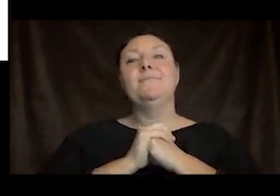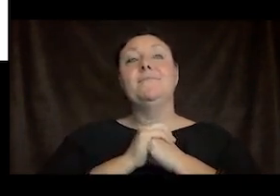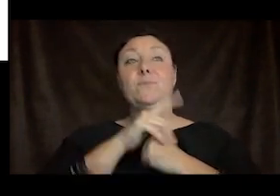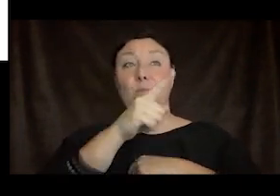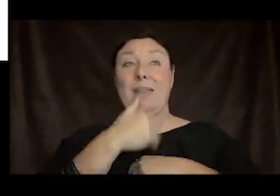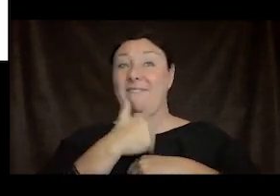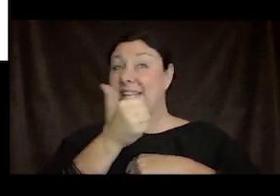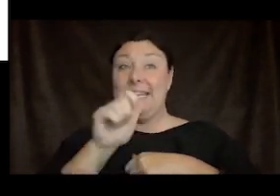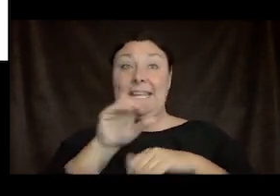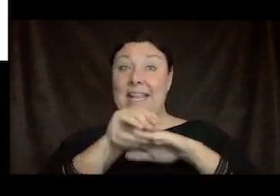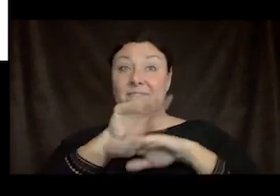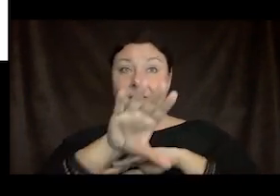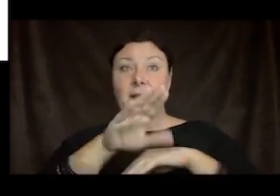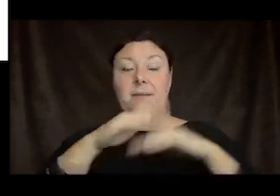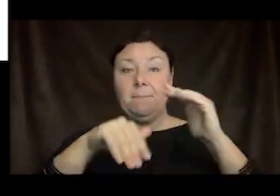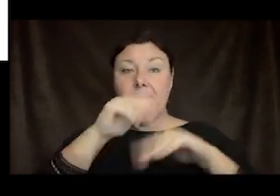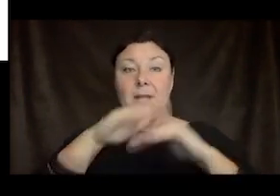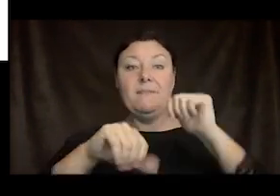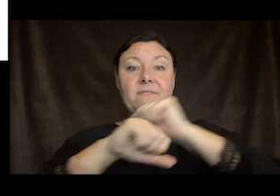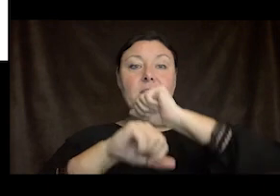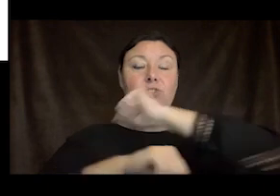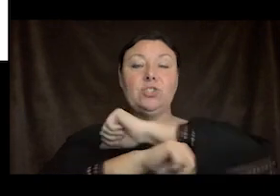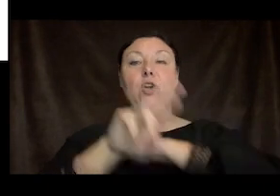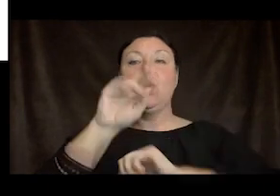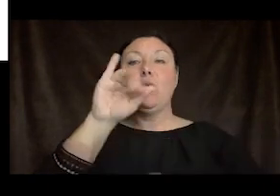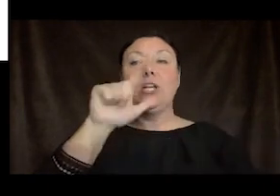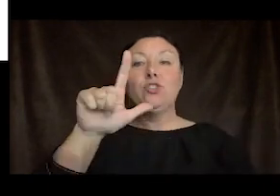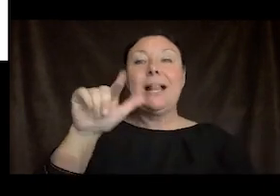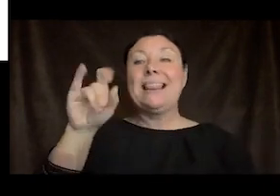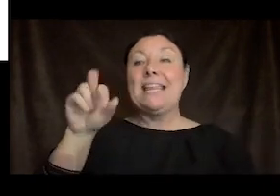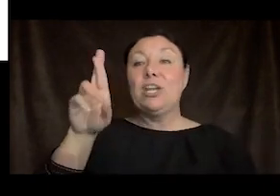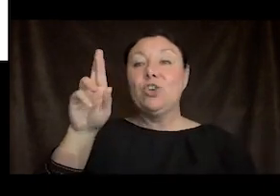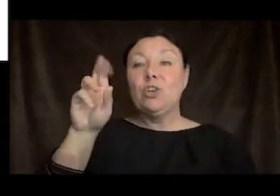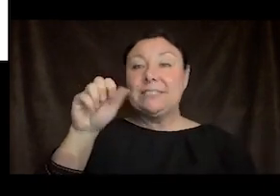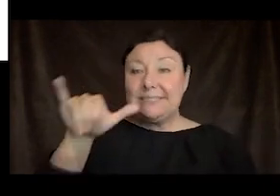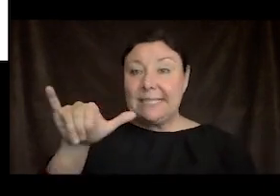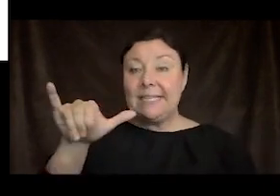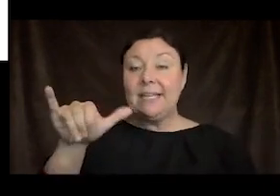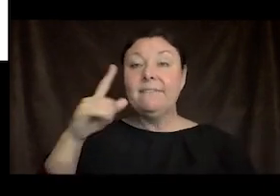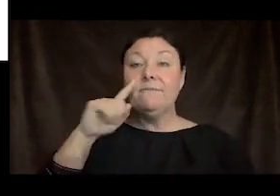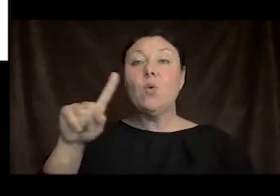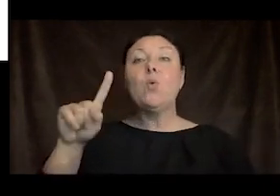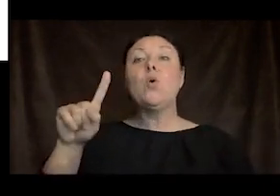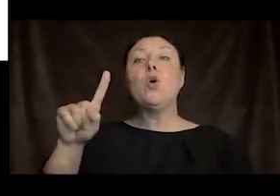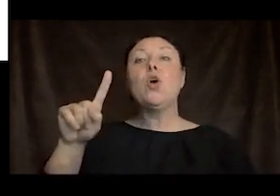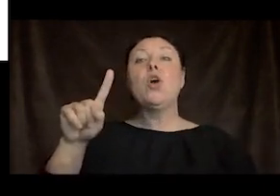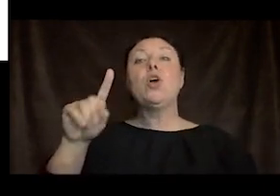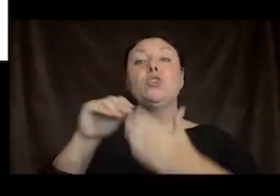advice on building a foundation on racial literacy for students who are refugees?